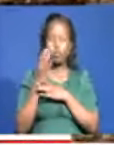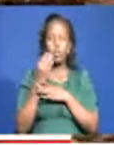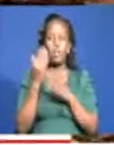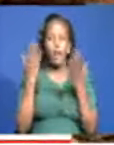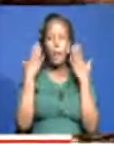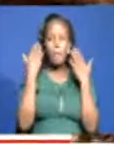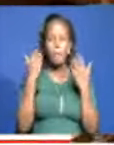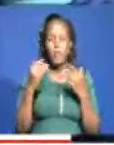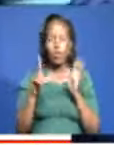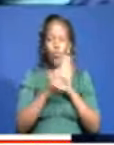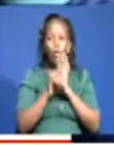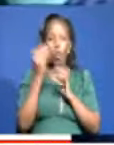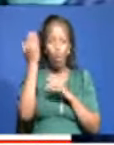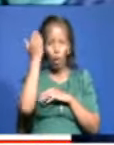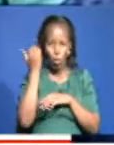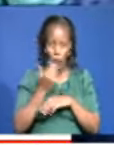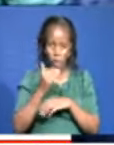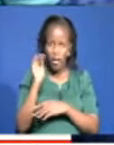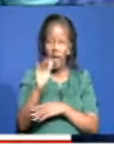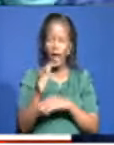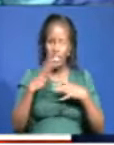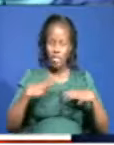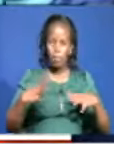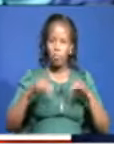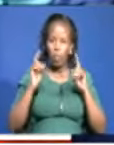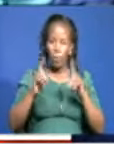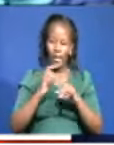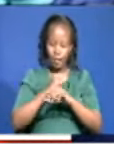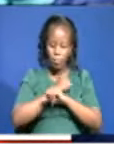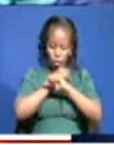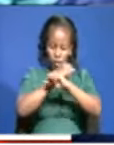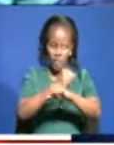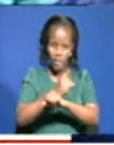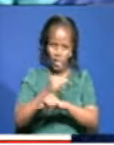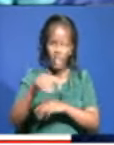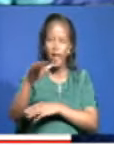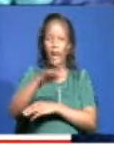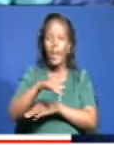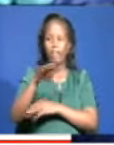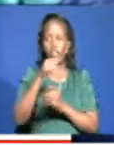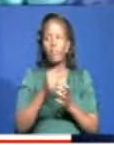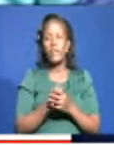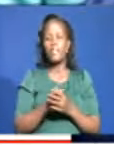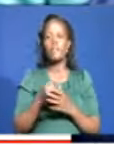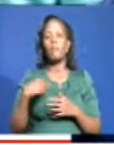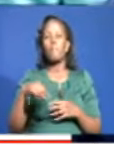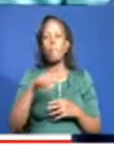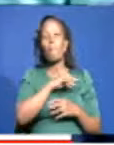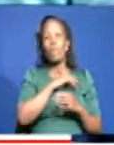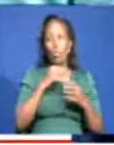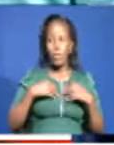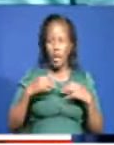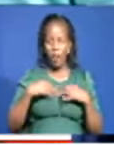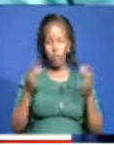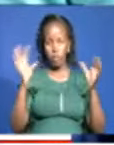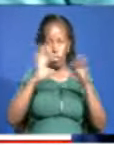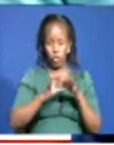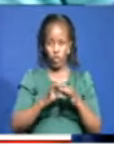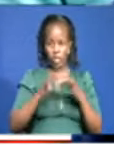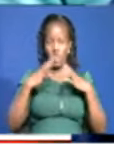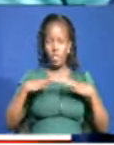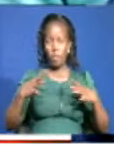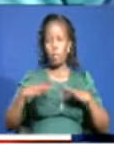to preserve the environment. Tumewaunga mahakimu wetu ambao wanatunza